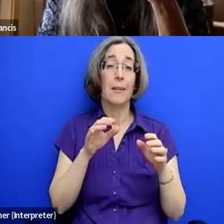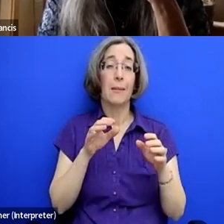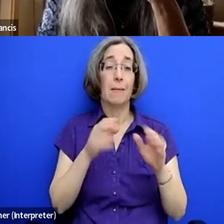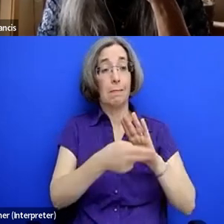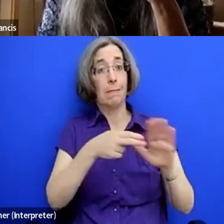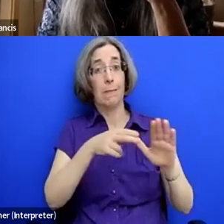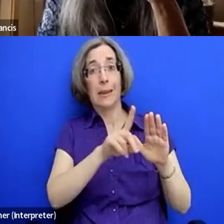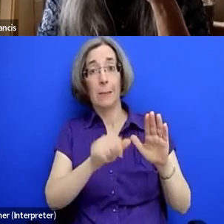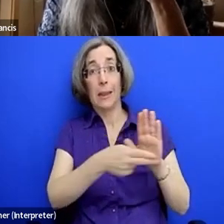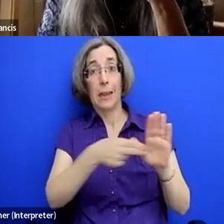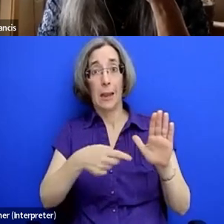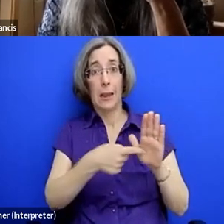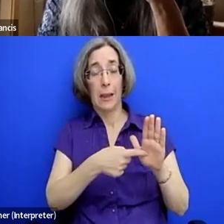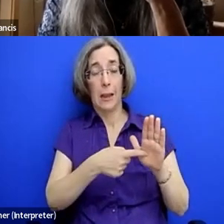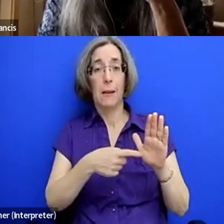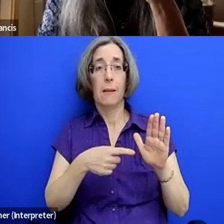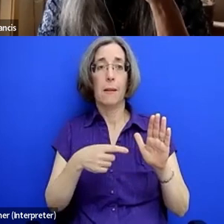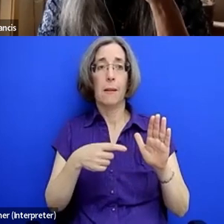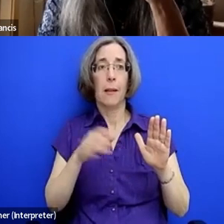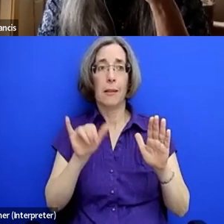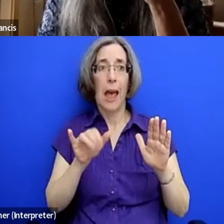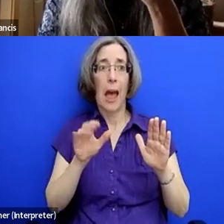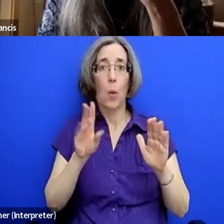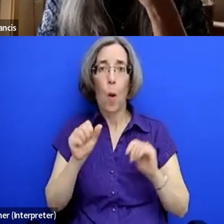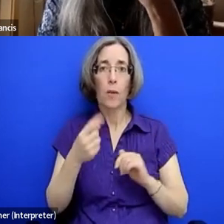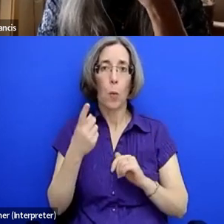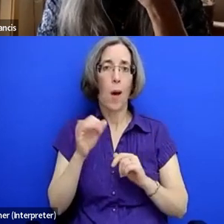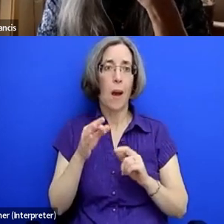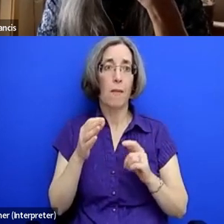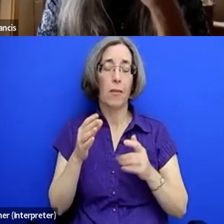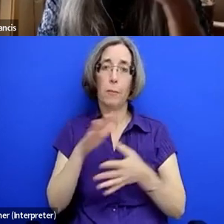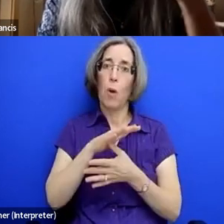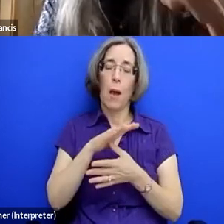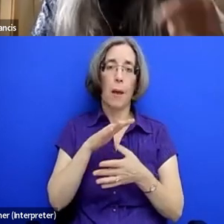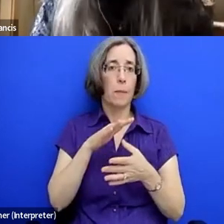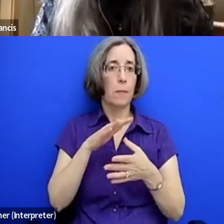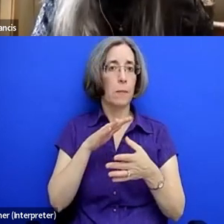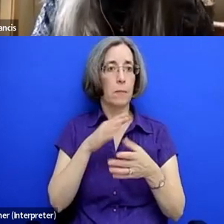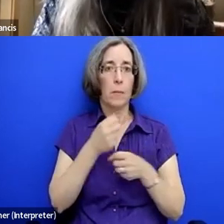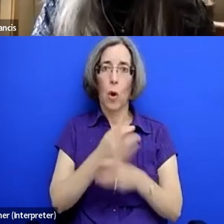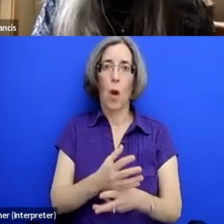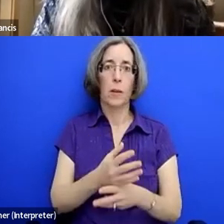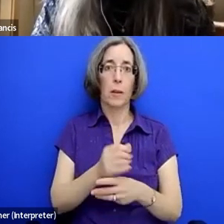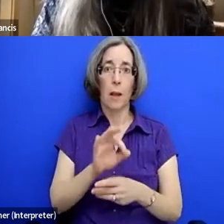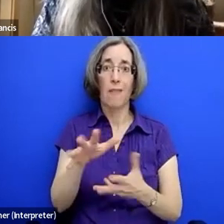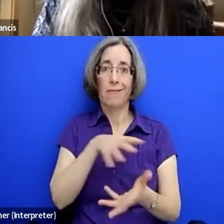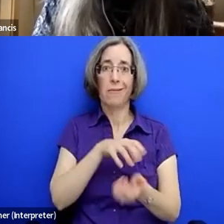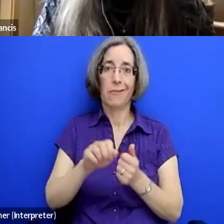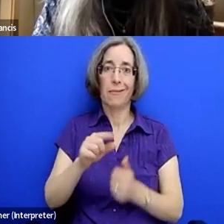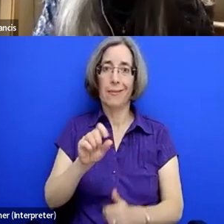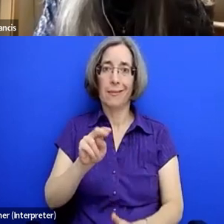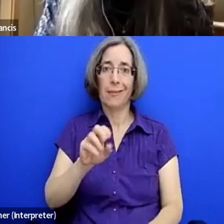one of the prime movers for essentially genocide